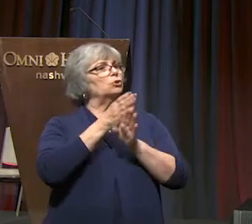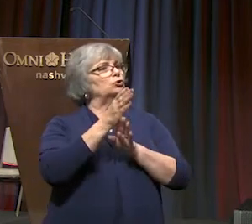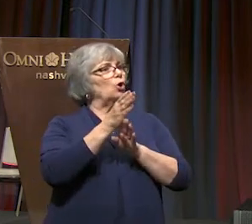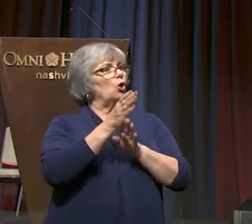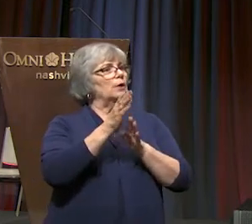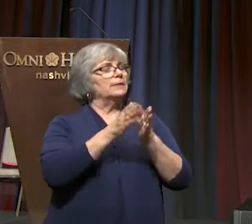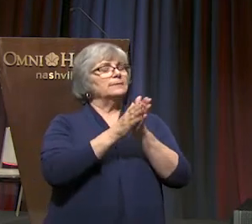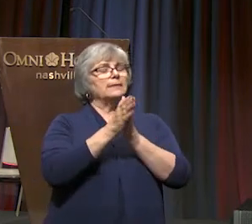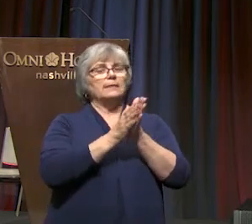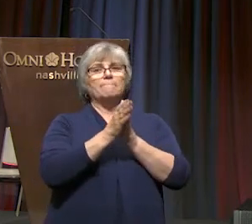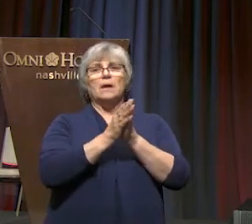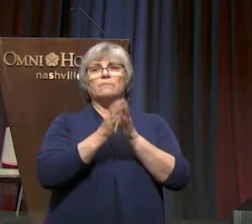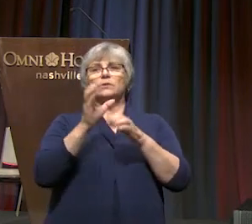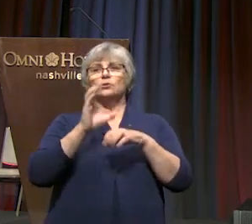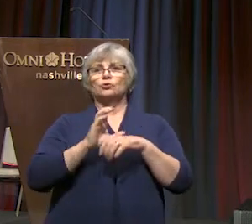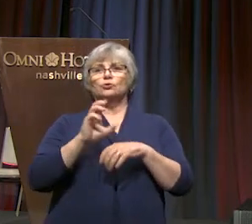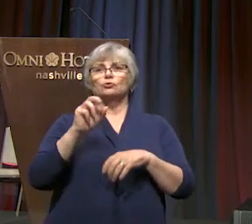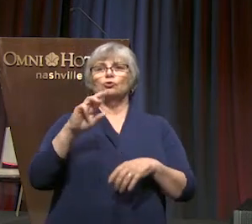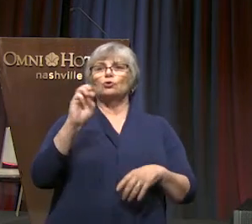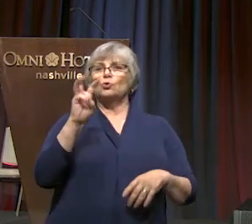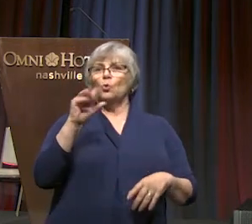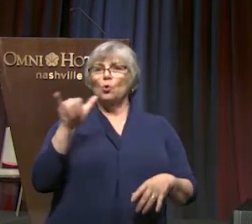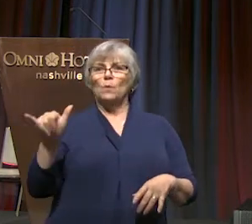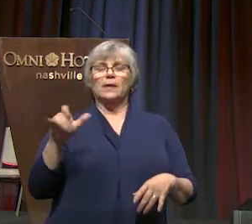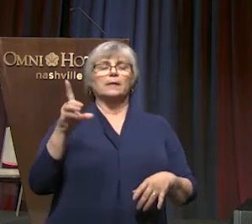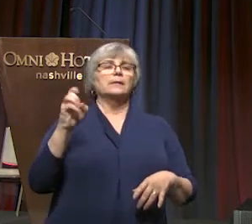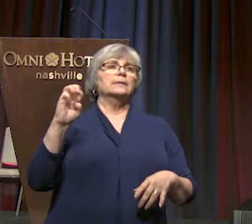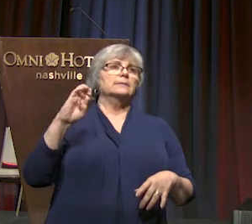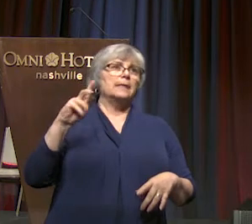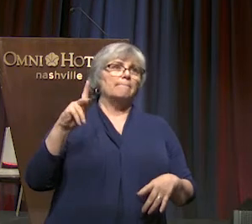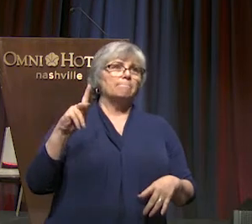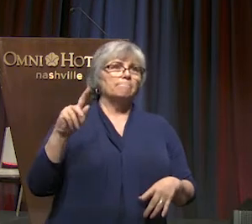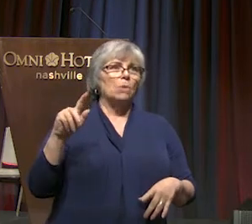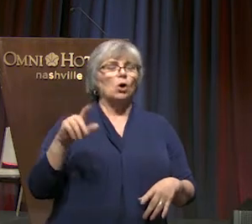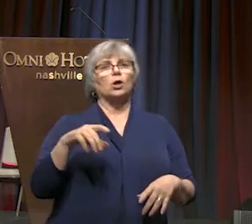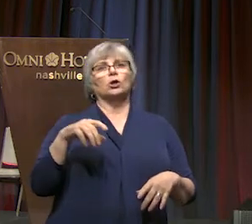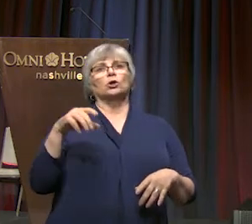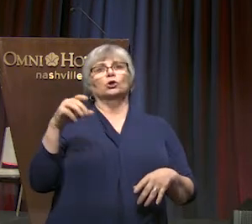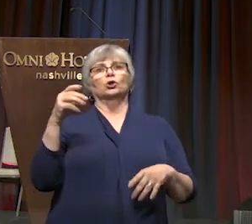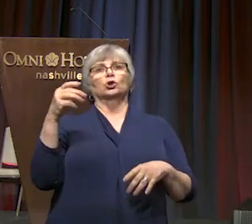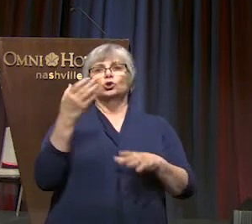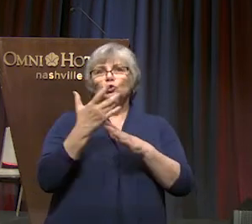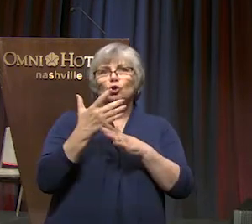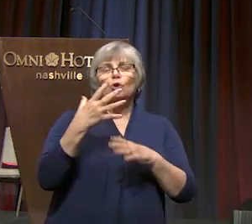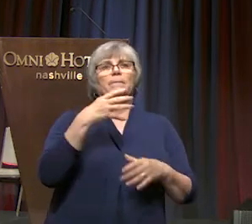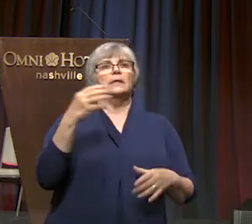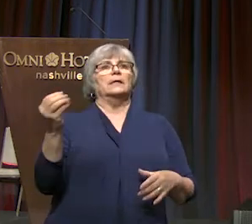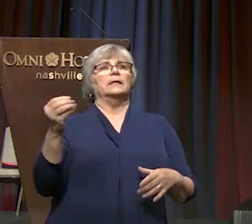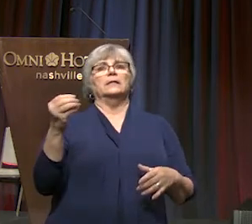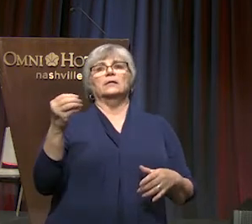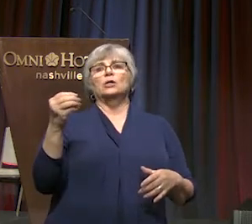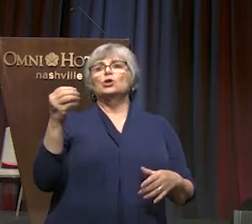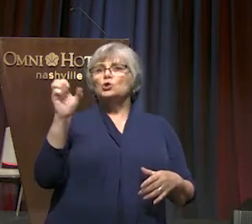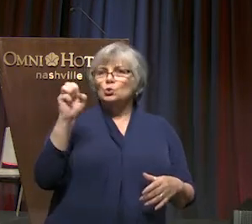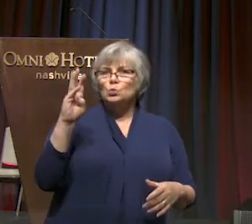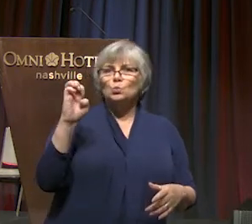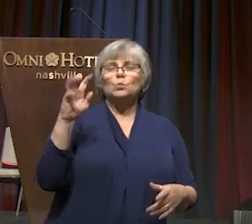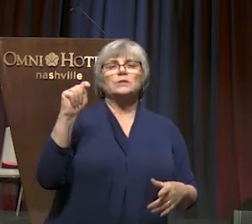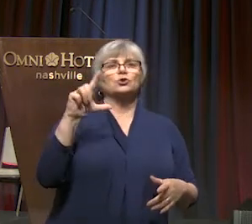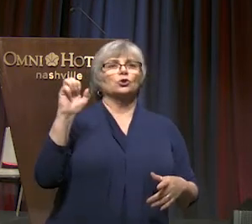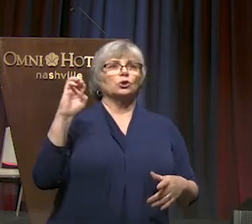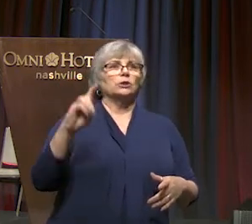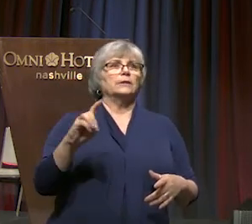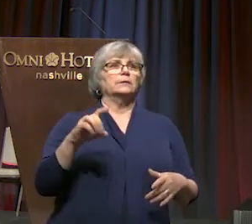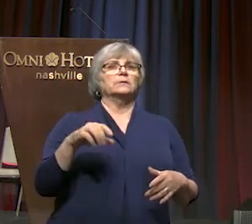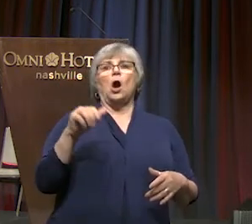Methodist churches of Norway, Denmark, Germany, Switzerland, and Austria would have welcomed the